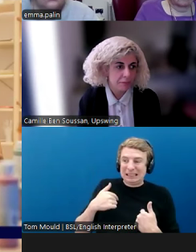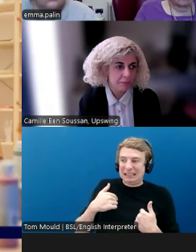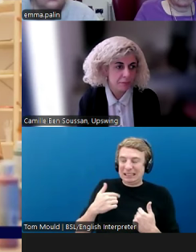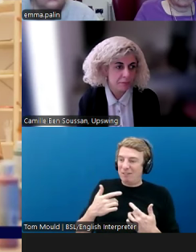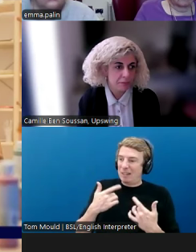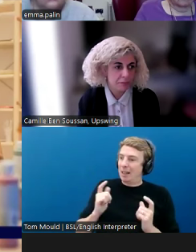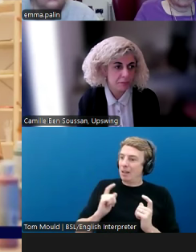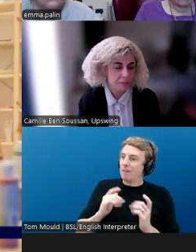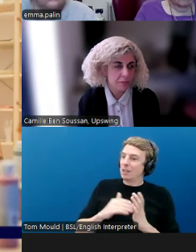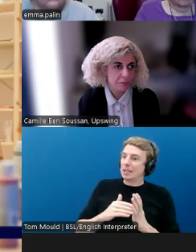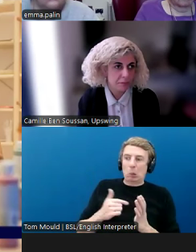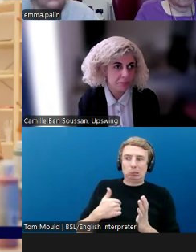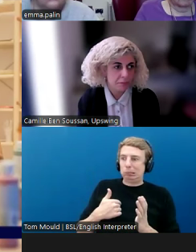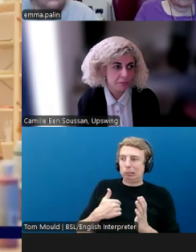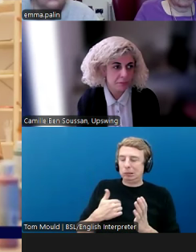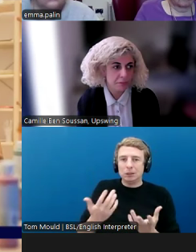photography.